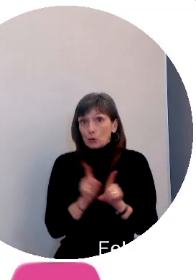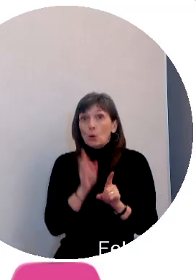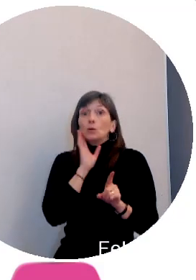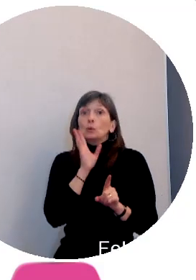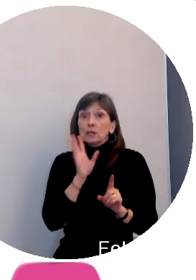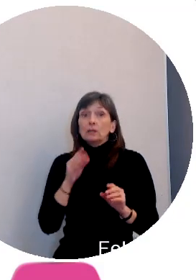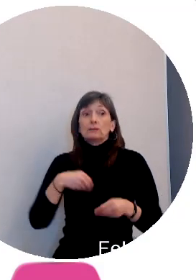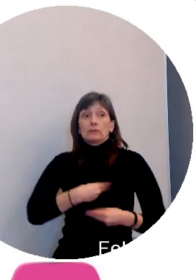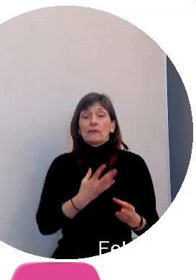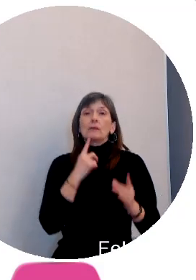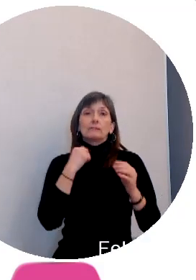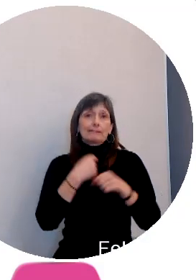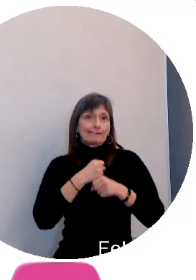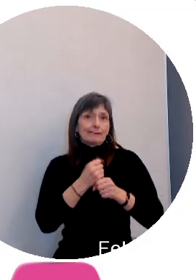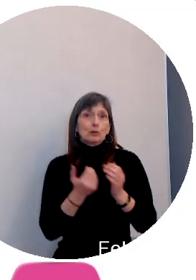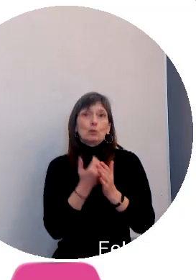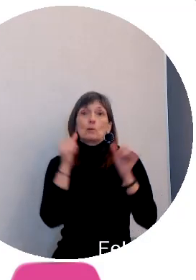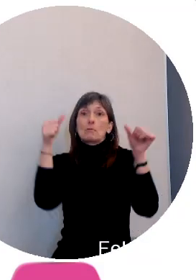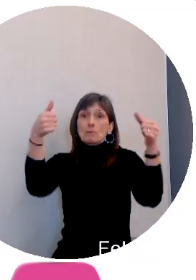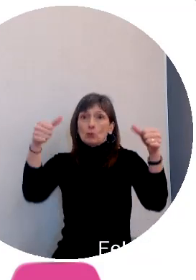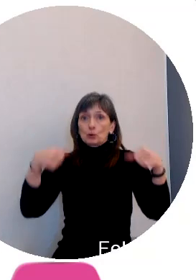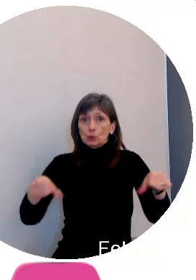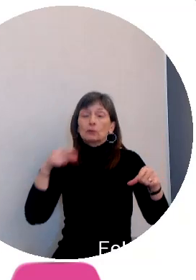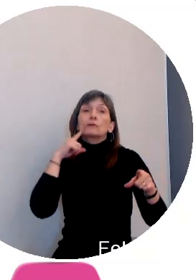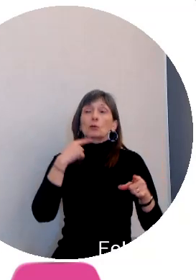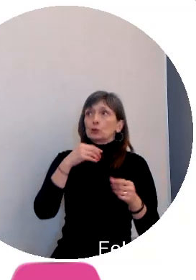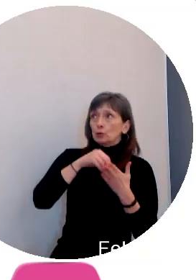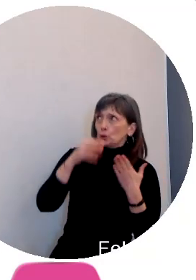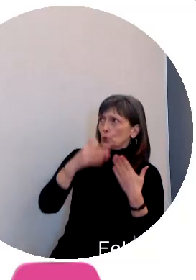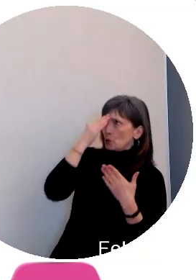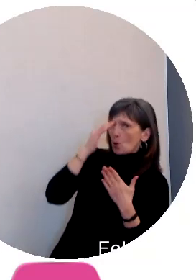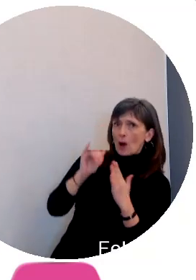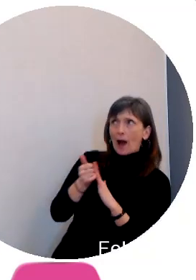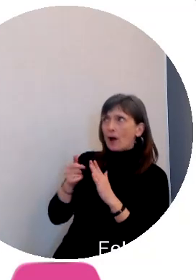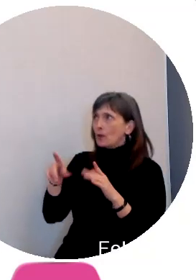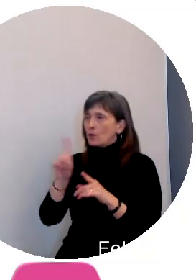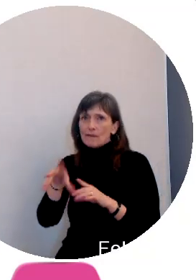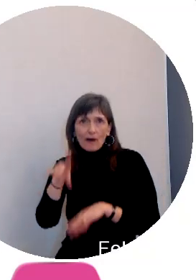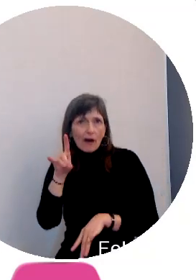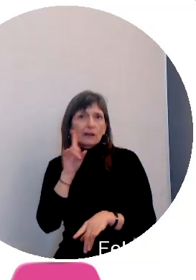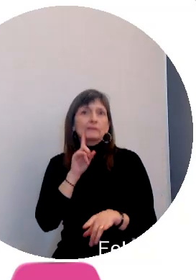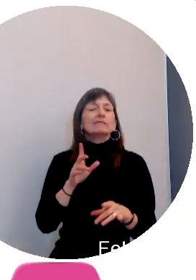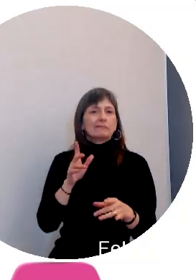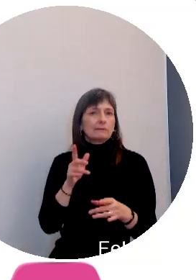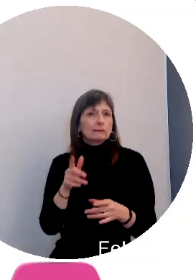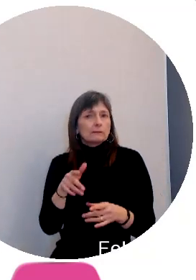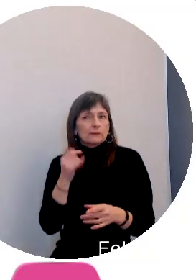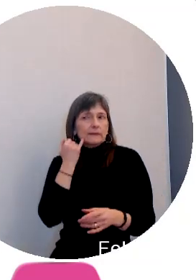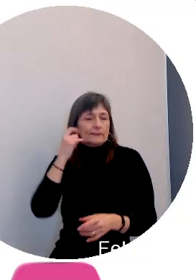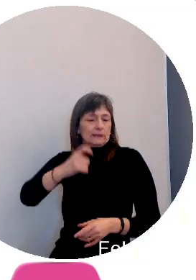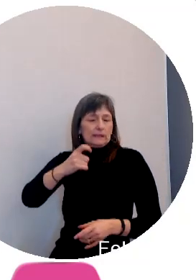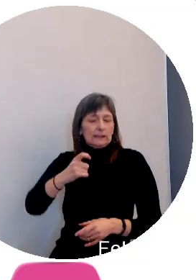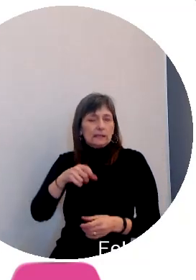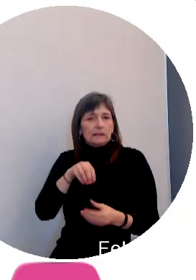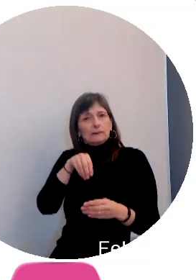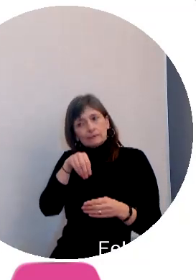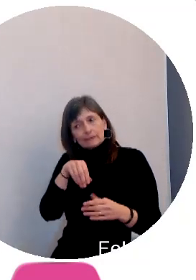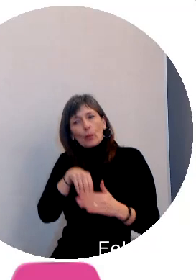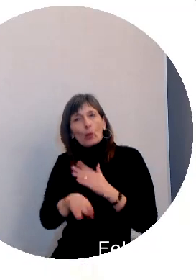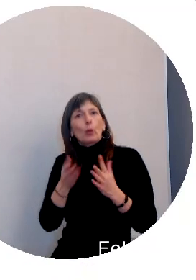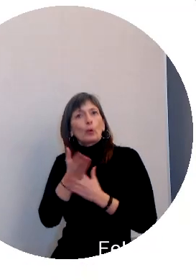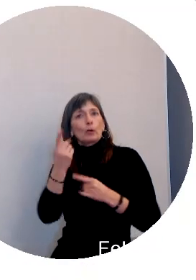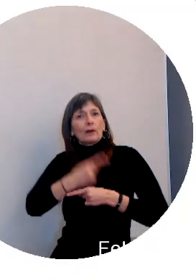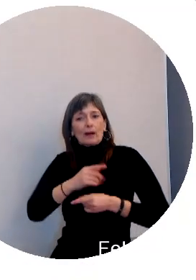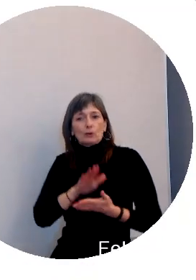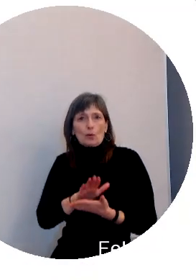posters to the schools in order to make students aware of how and where they may access those products in those individual schools.